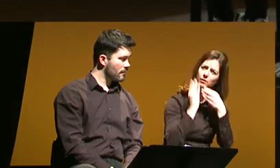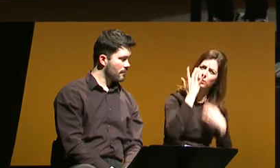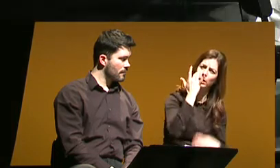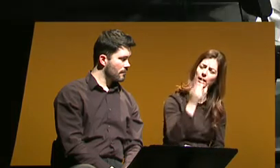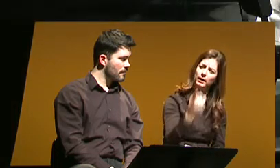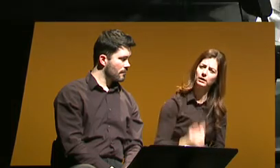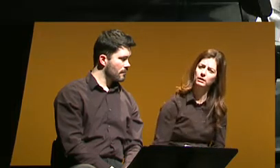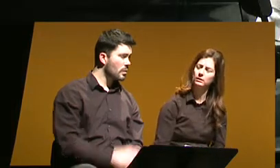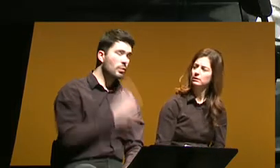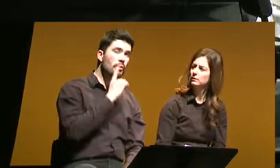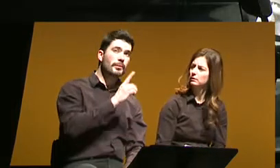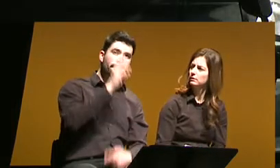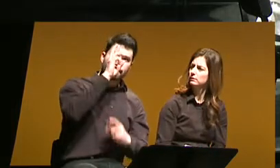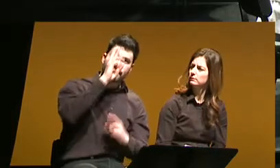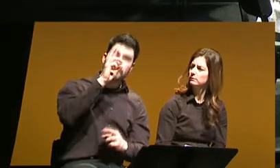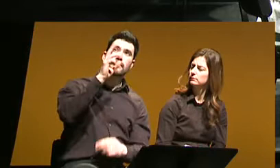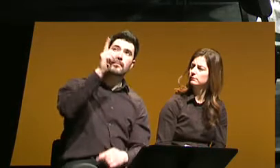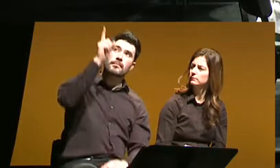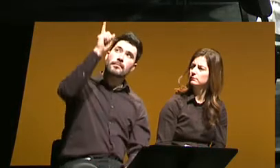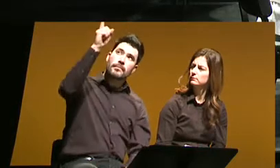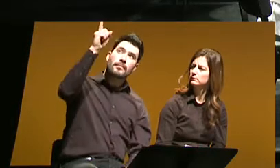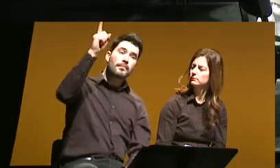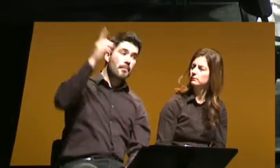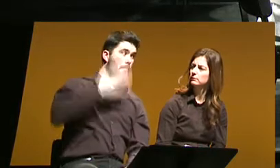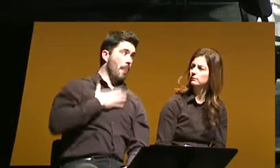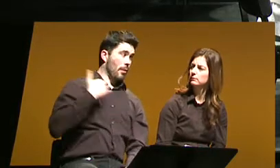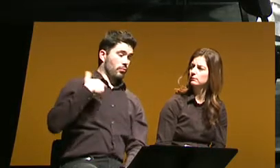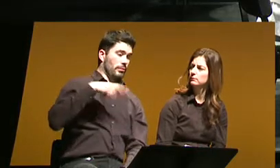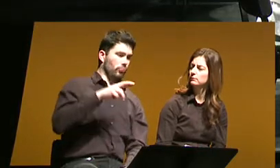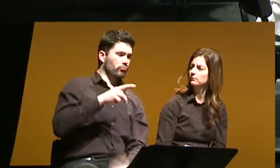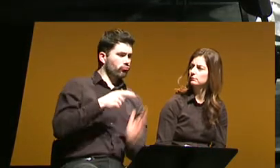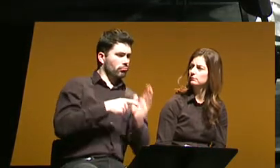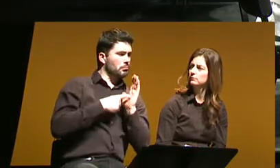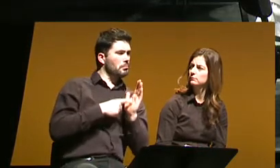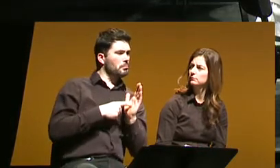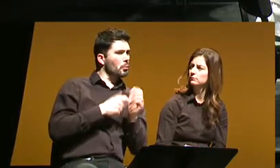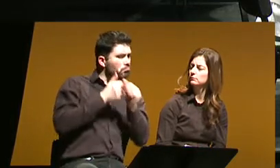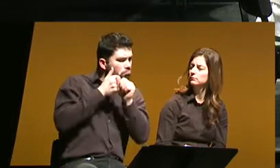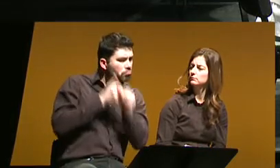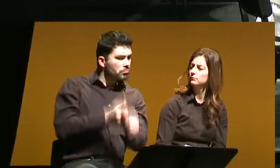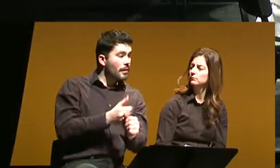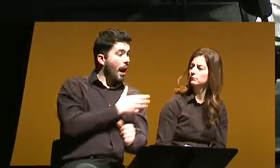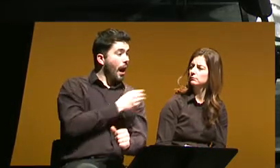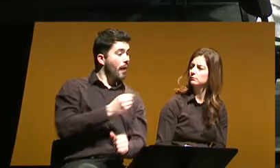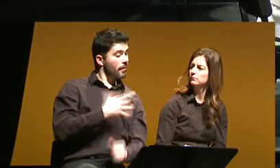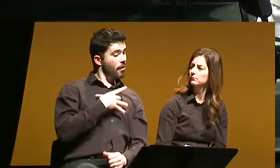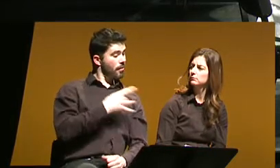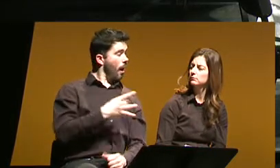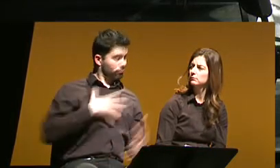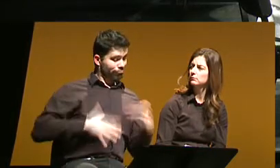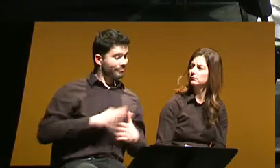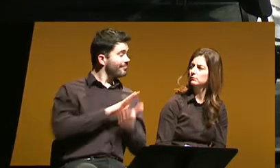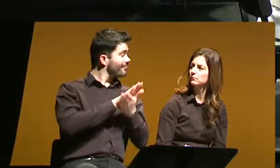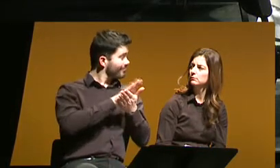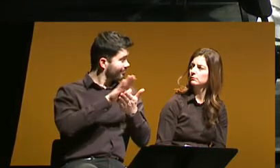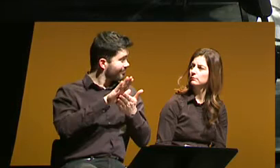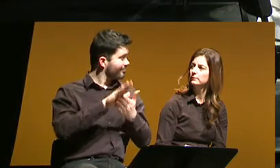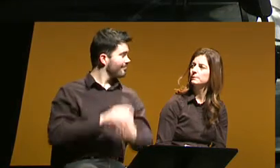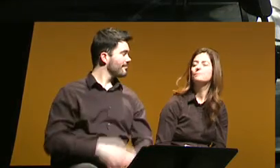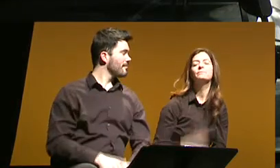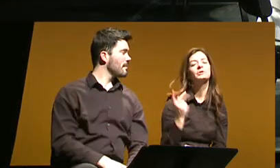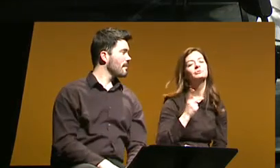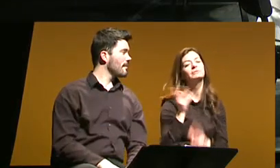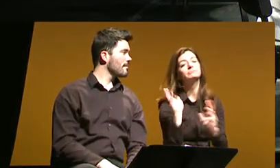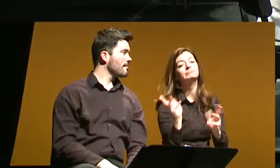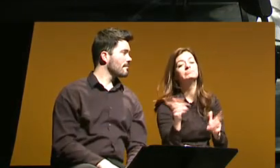for God, because it's part of the religion and it's required of me. And I like it, too. It's very nice. We talk about her family from